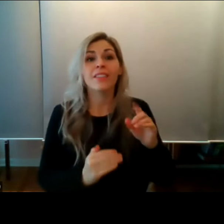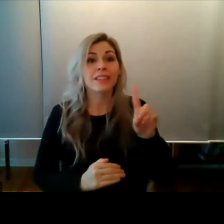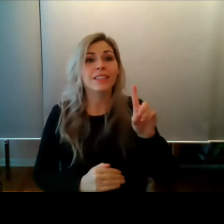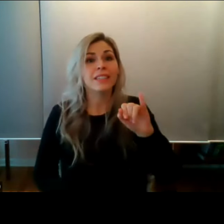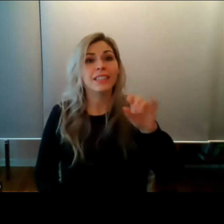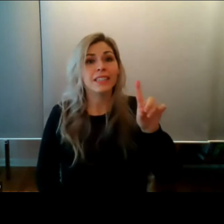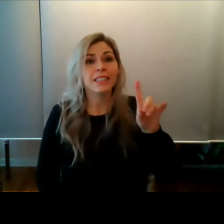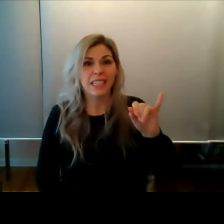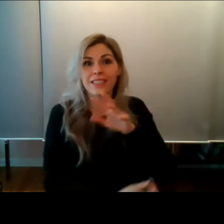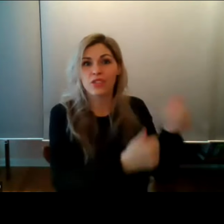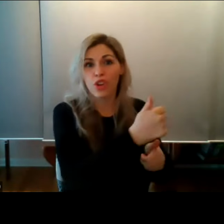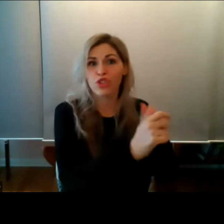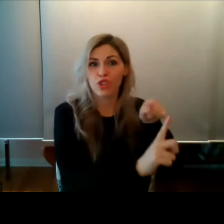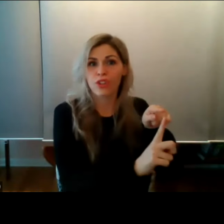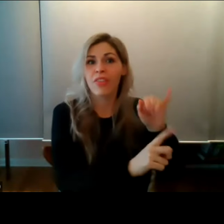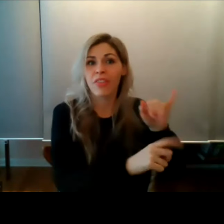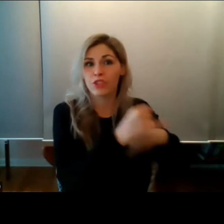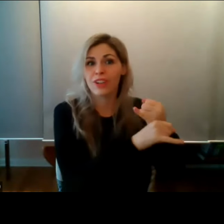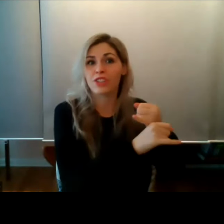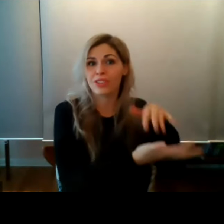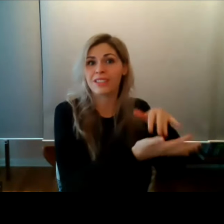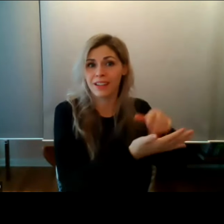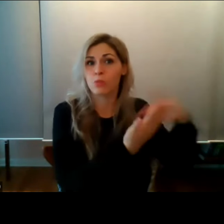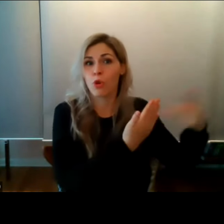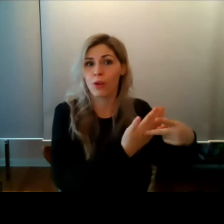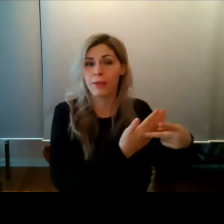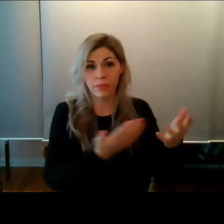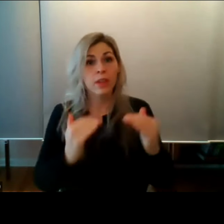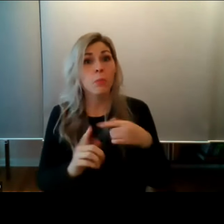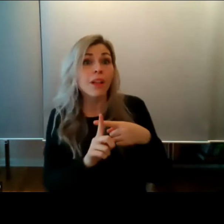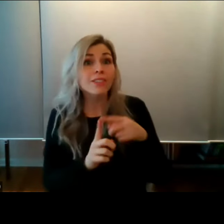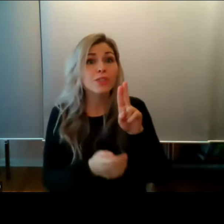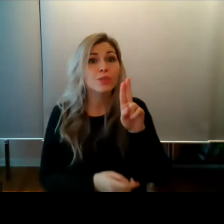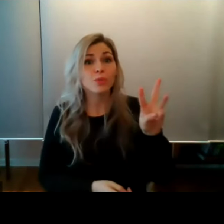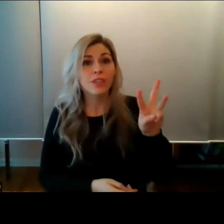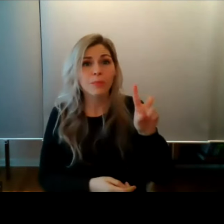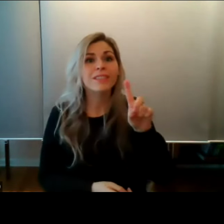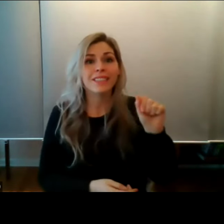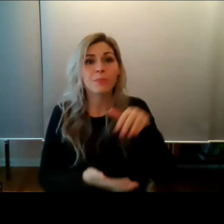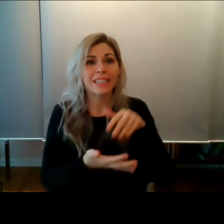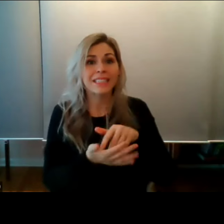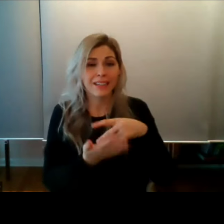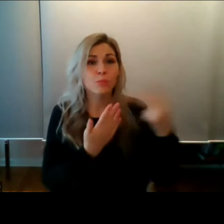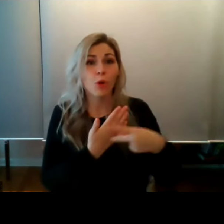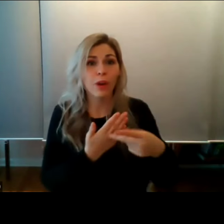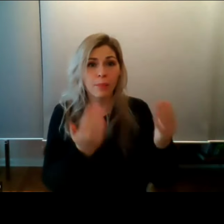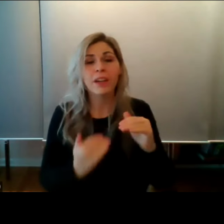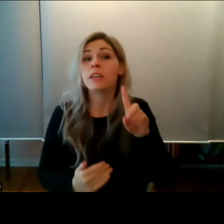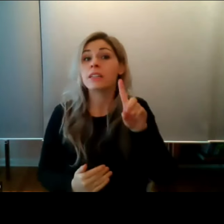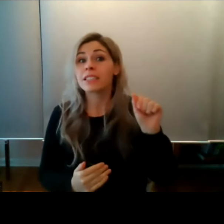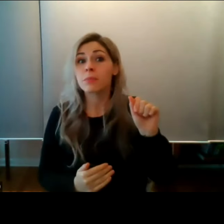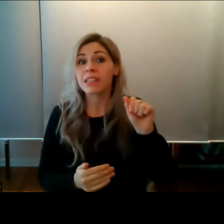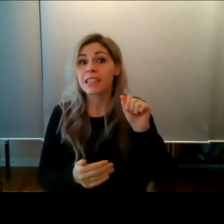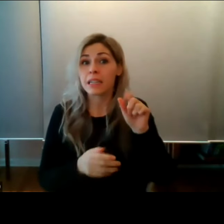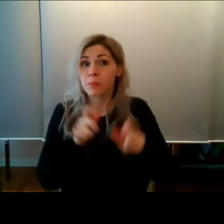is housed, the UW Disability Studies Program, Disabled People International,